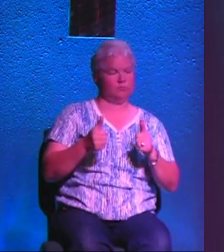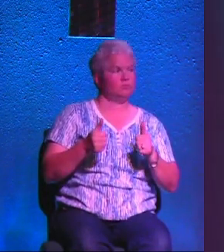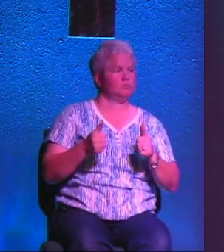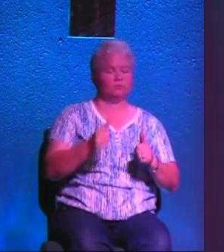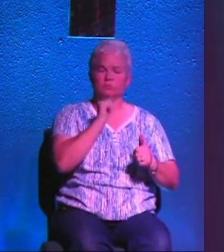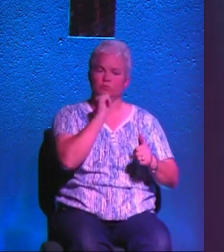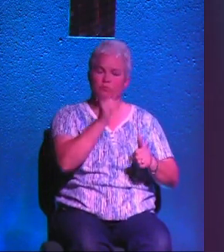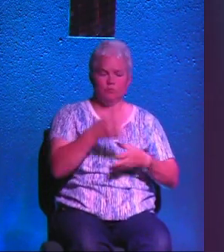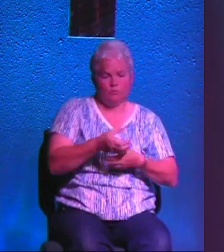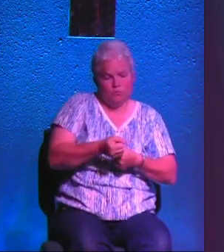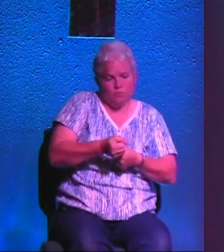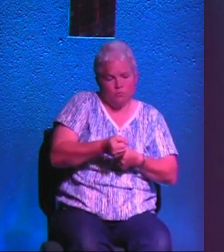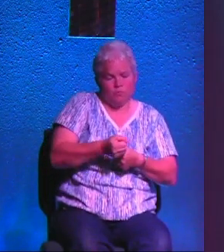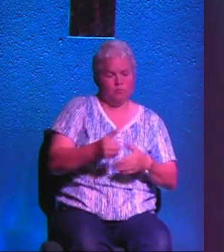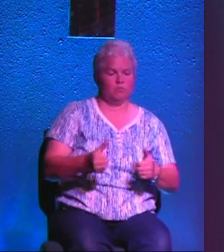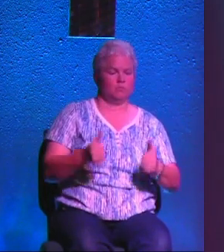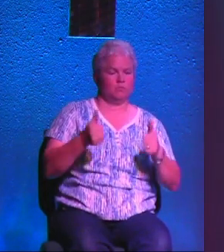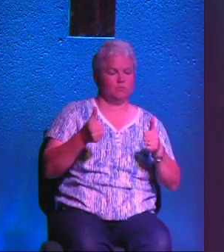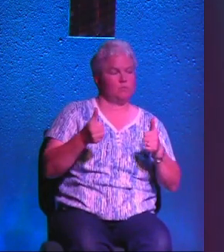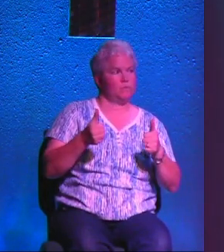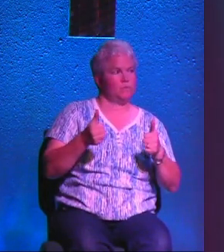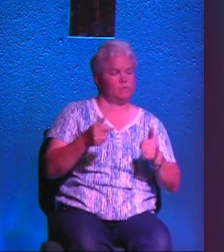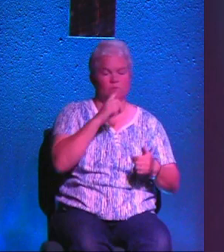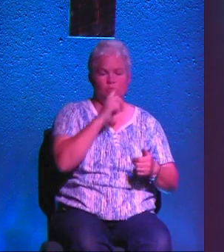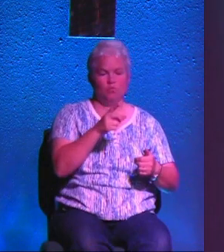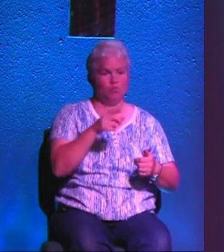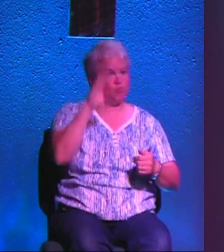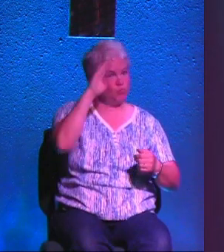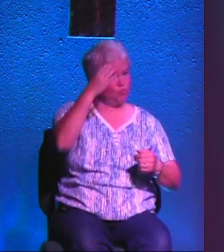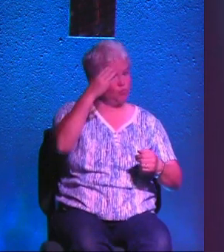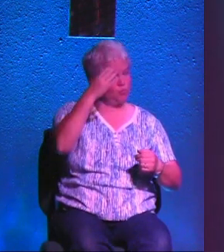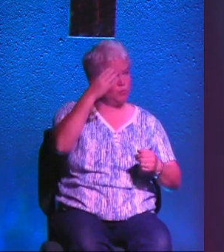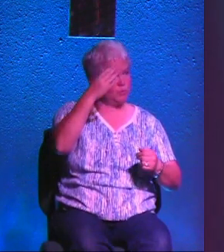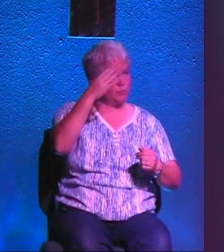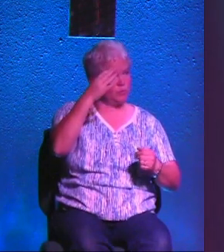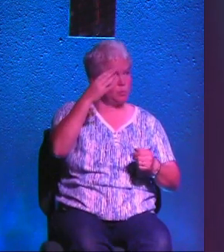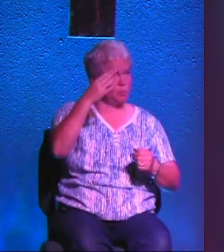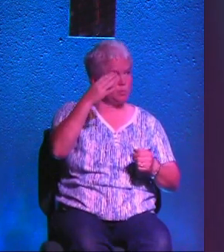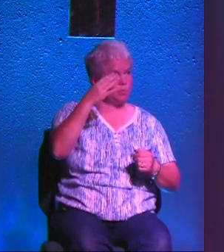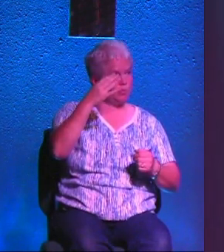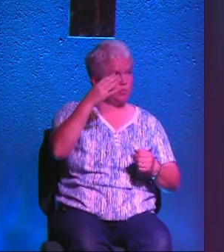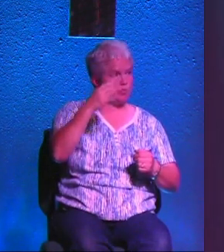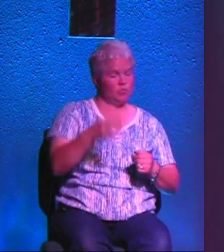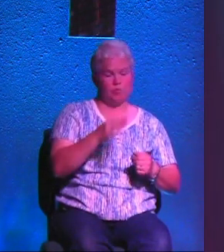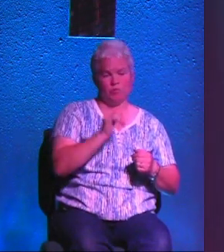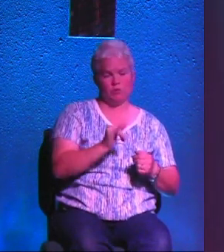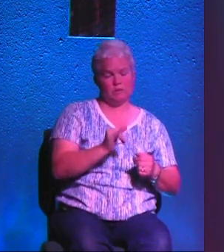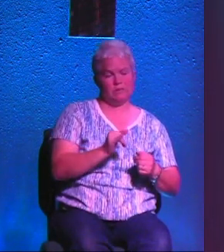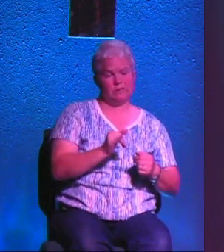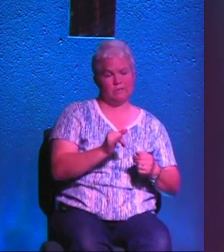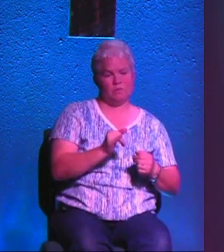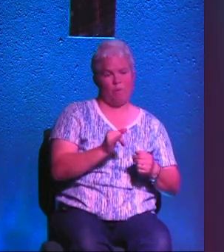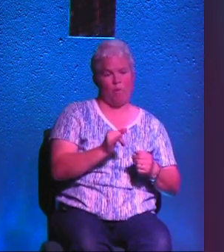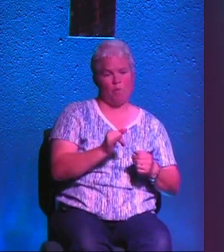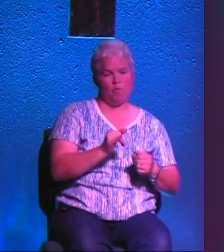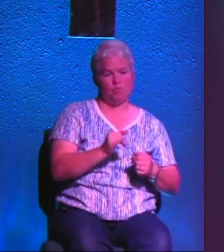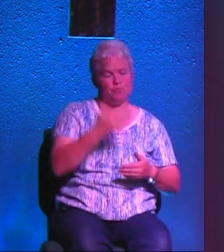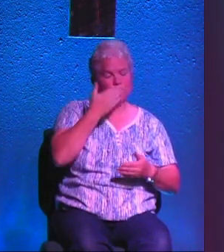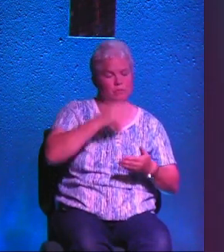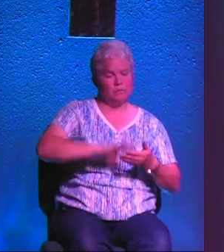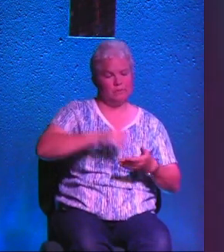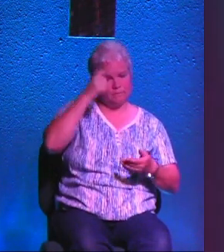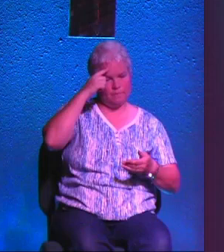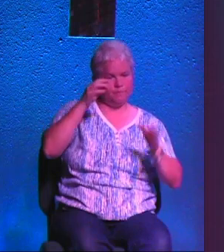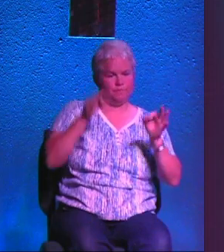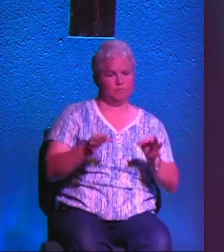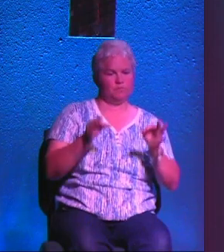not trusting in Jesus, right? If I'm saying, hey, the evil that I am involved in, all those bad decisions